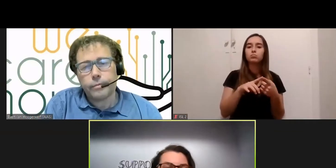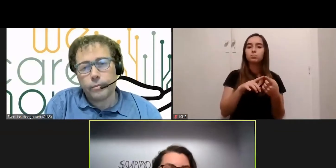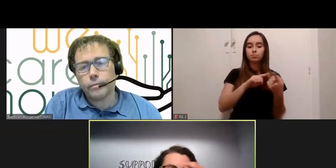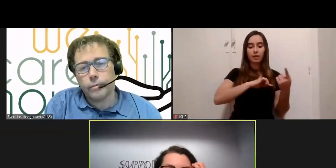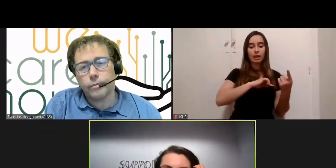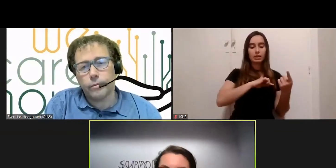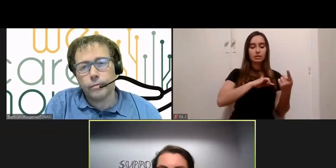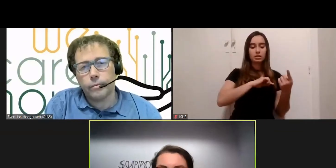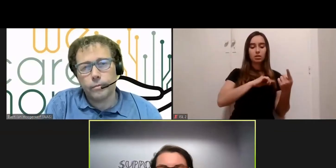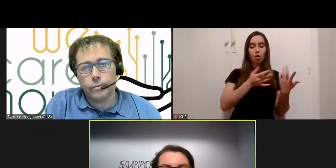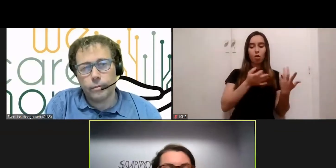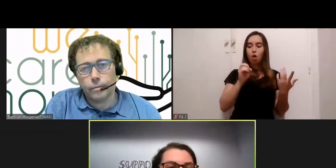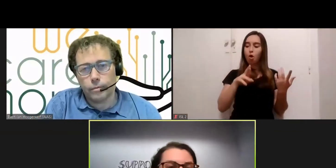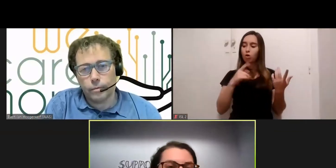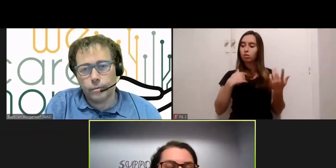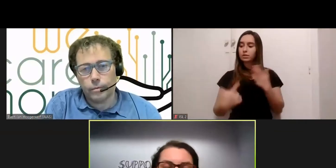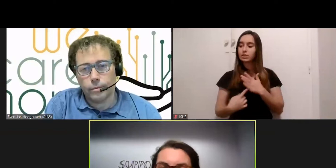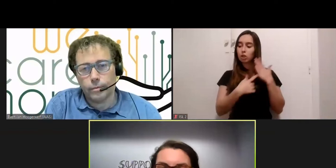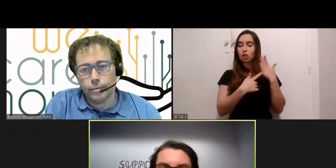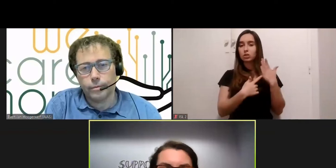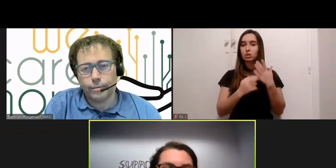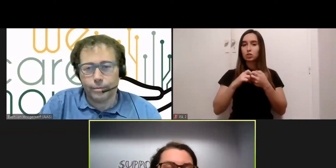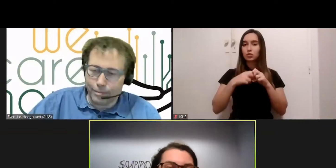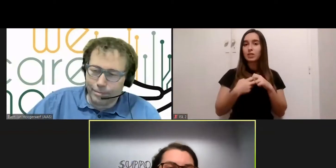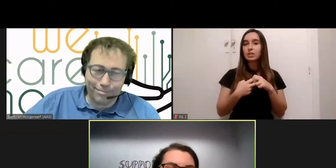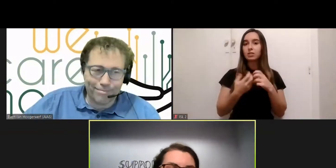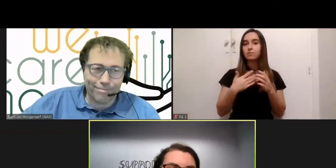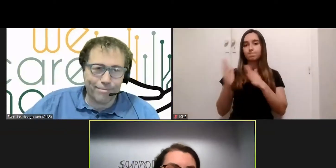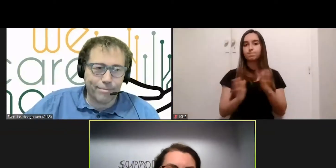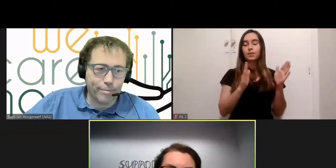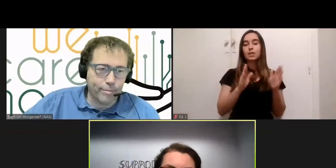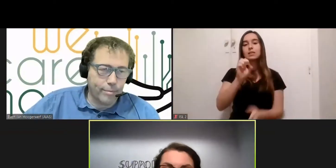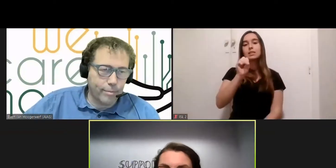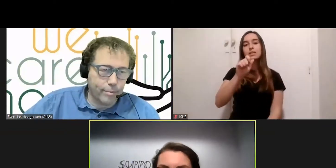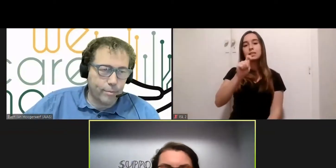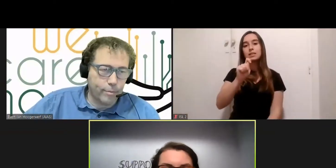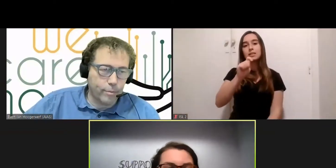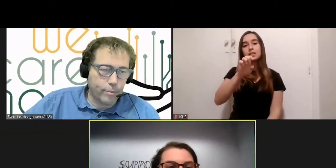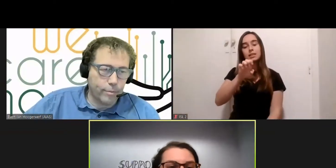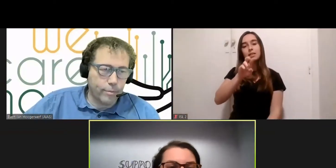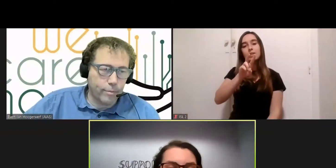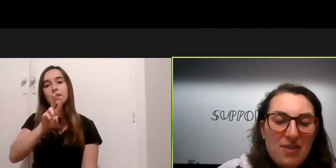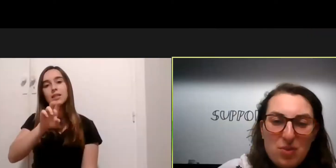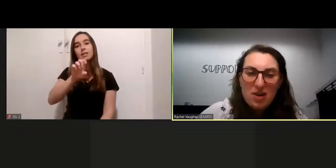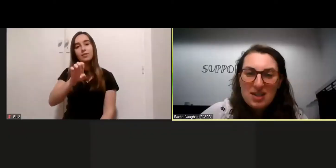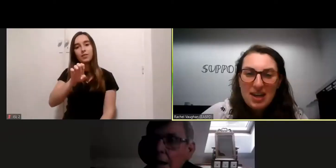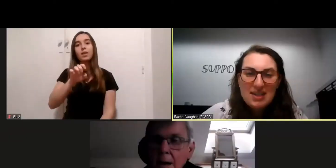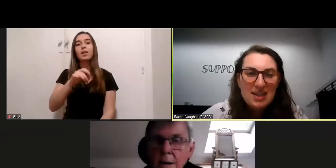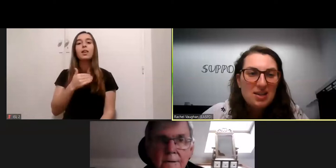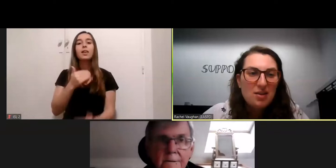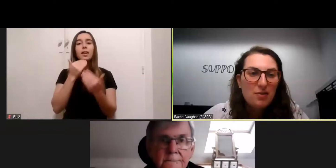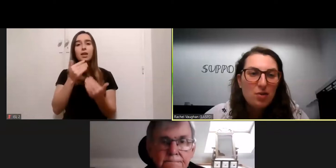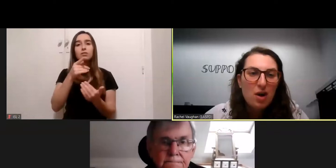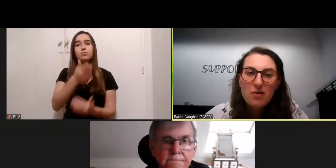using technology. And so with that, I'll move on to Steve Barnard. Thank you very much, Evan. Steve has worked in the care